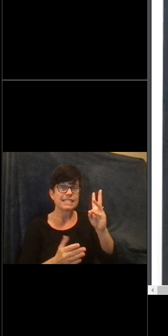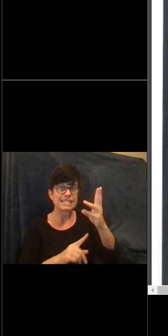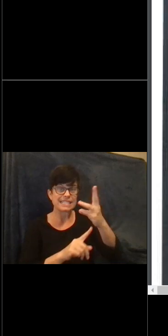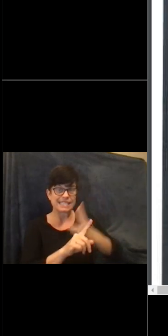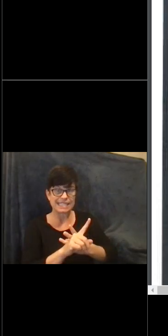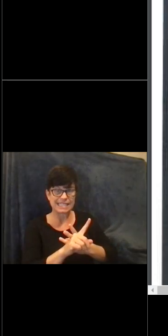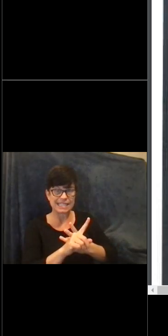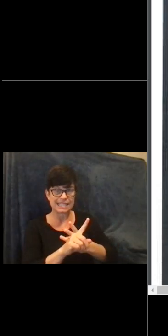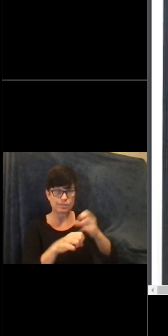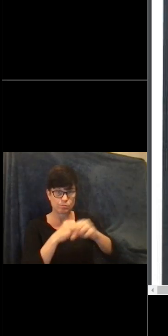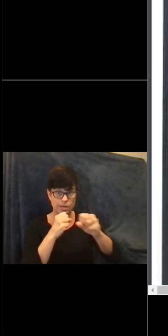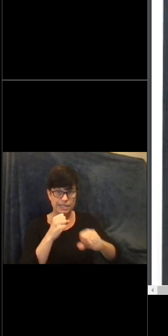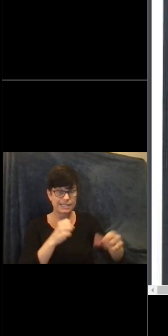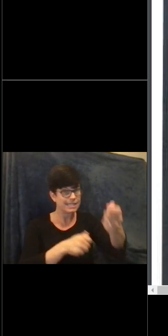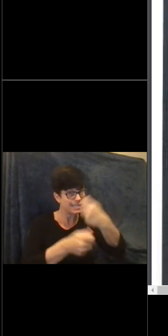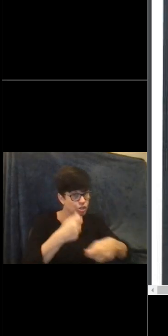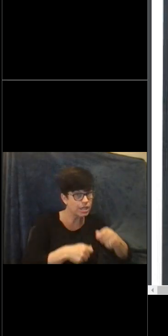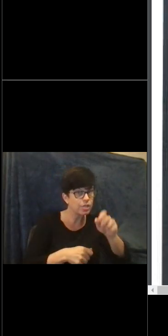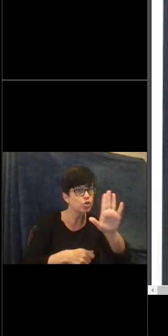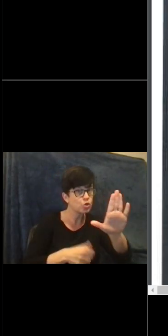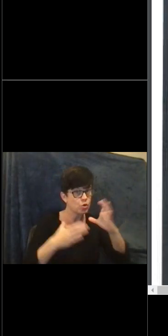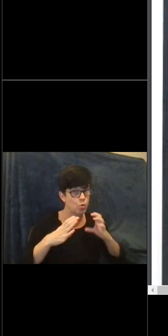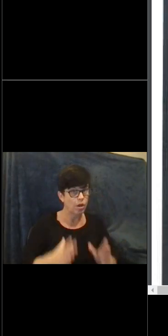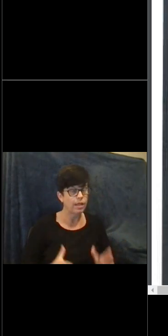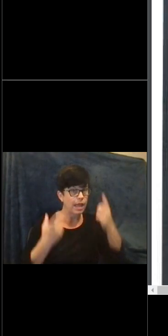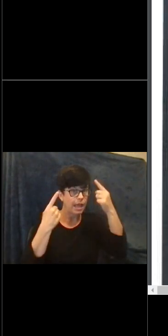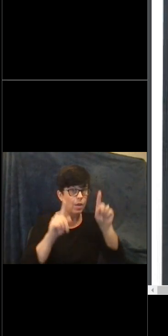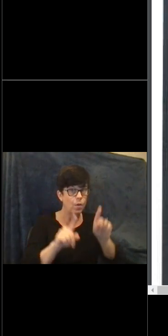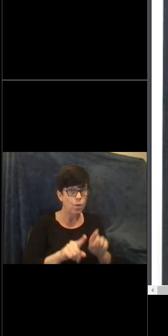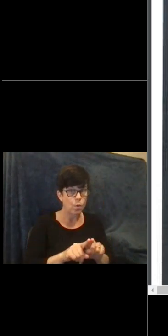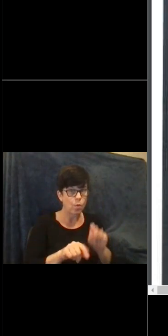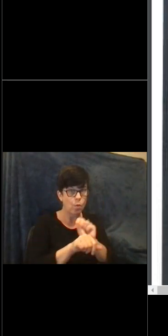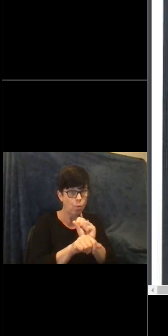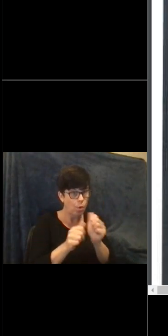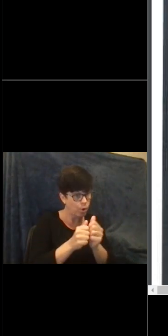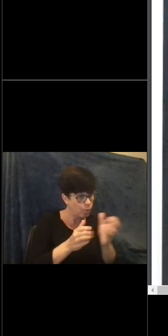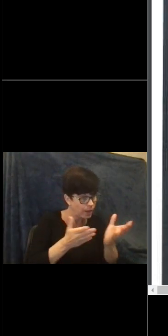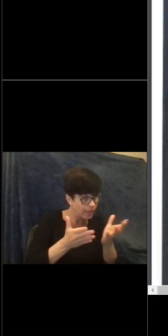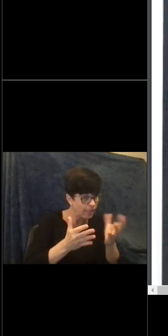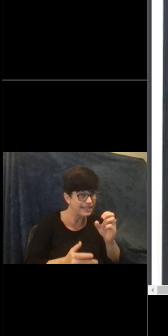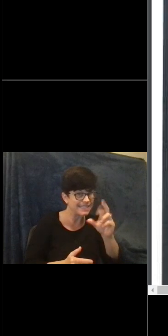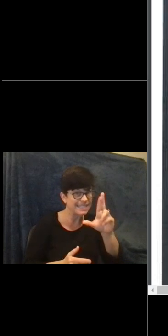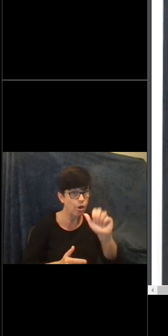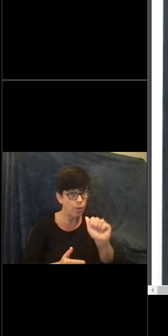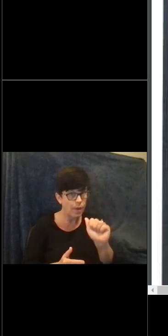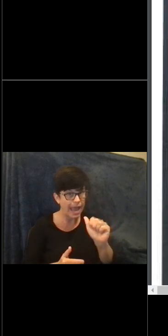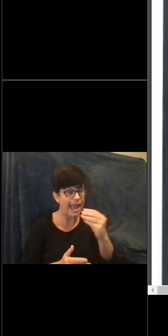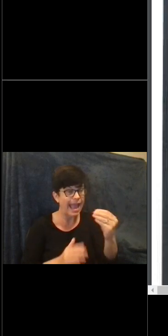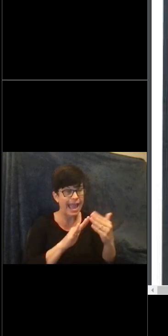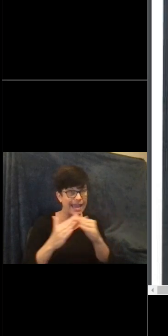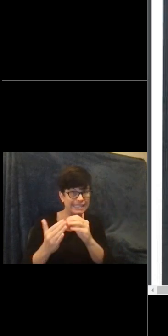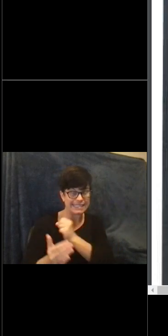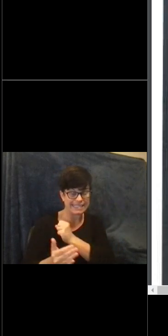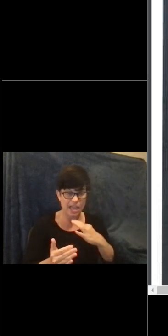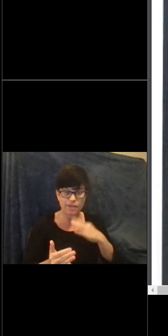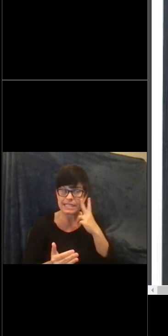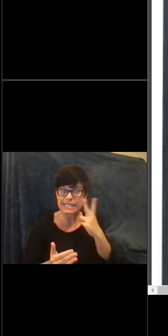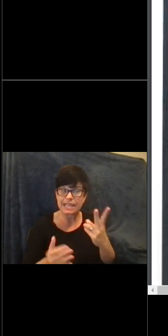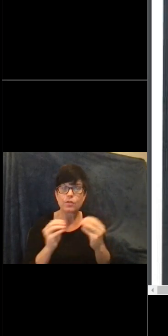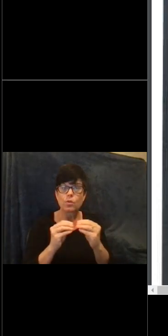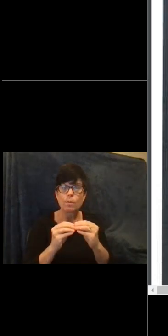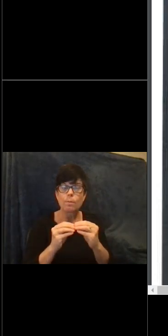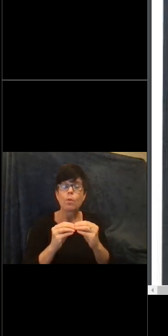extension, and in exchange, your client will agree to work with CRA and city staff to see if there are more sites available, more parking